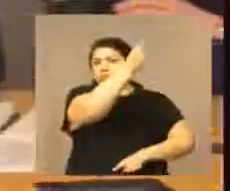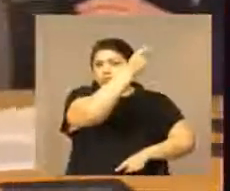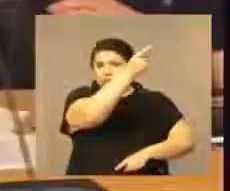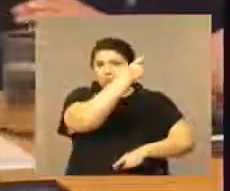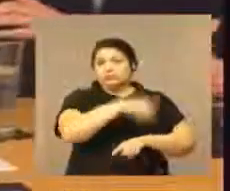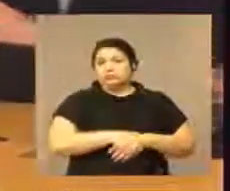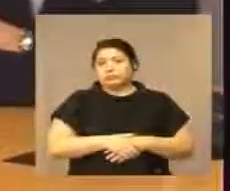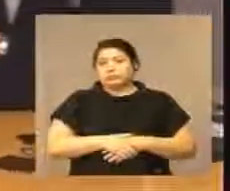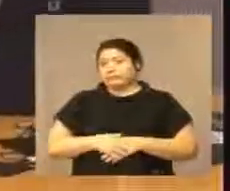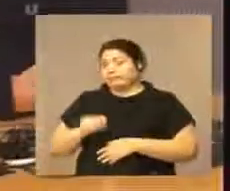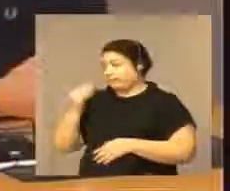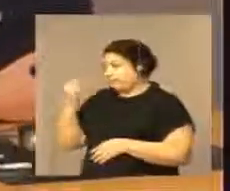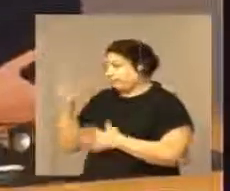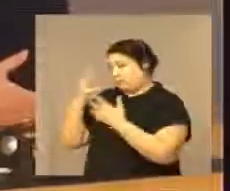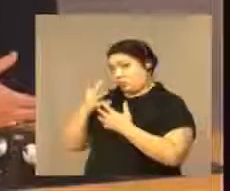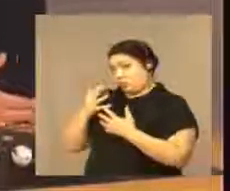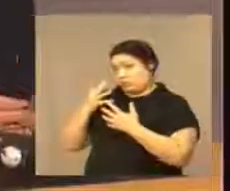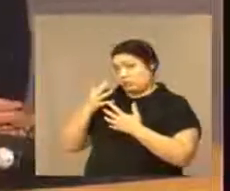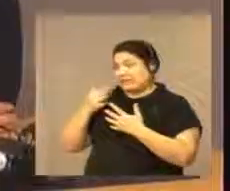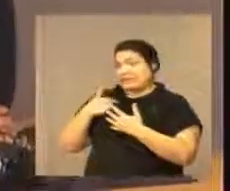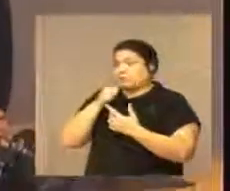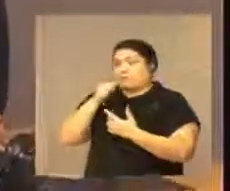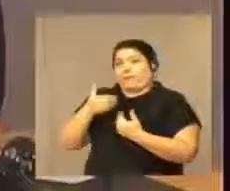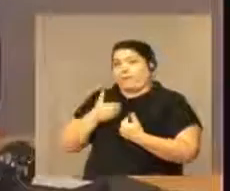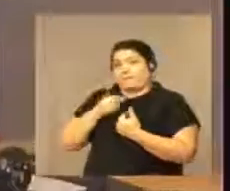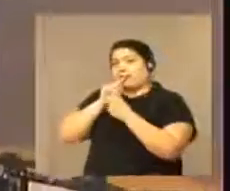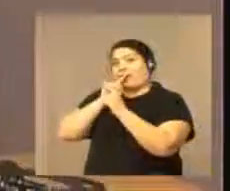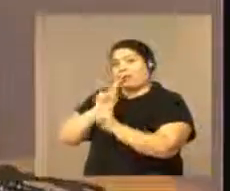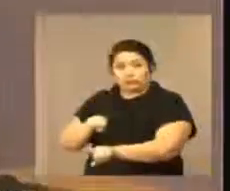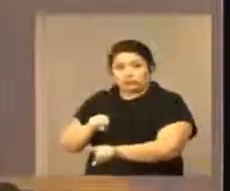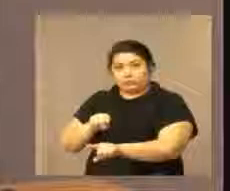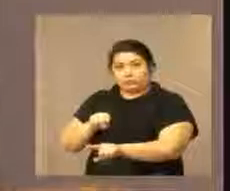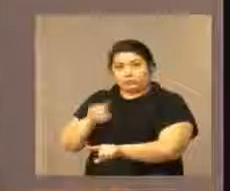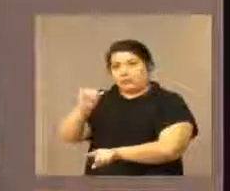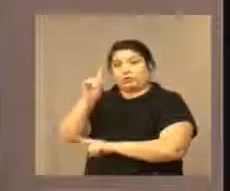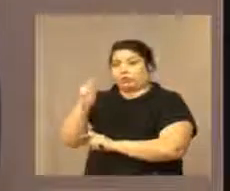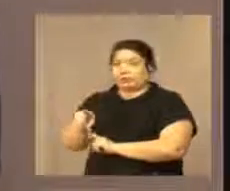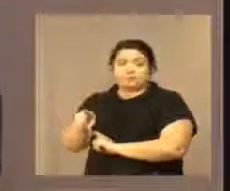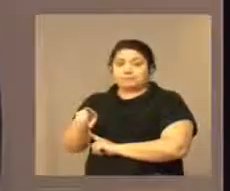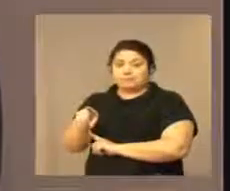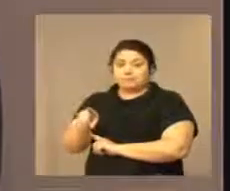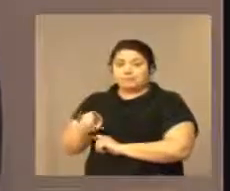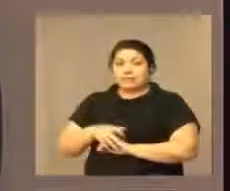Unfortunately, Jolene, I don't have the answer to the questions, and I think